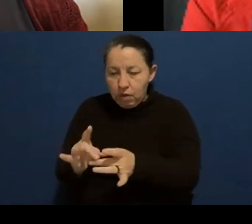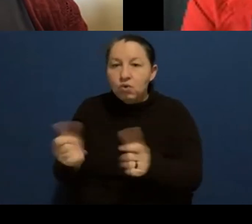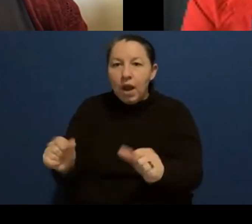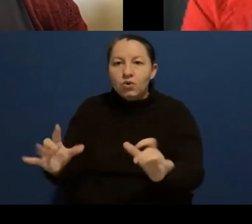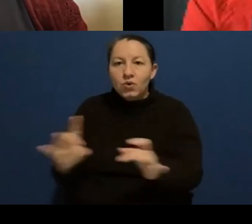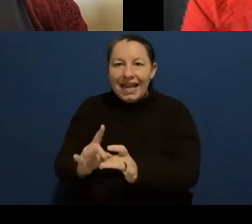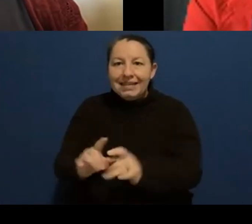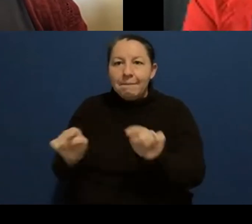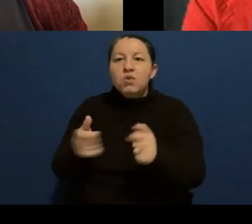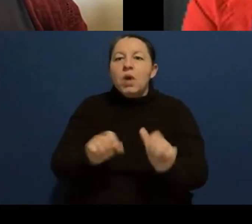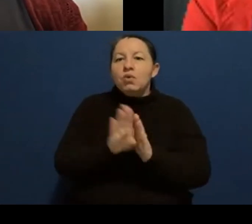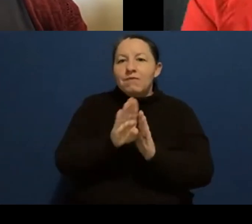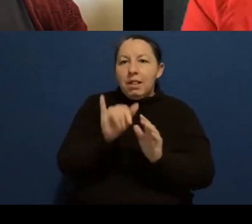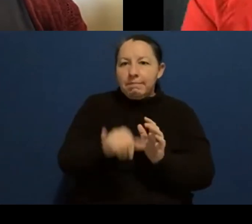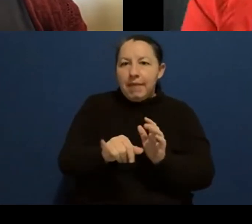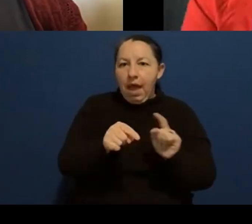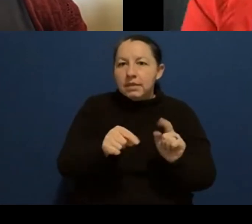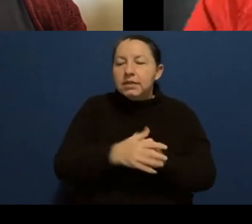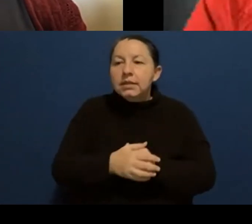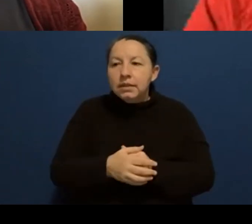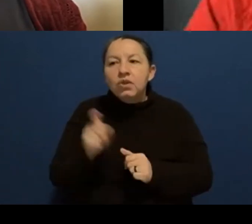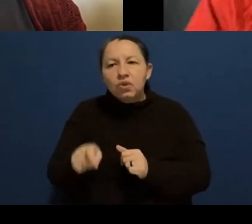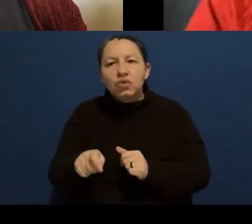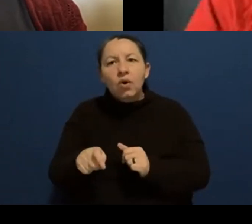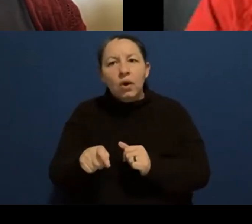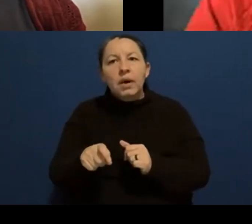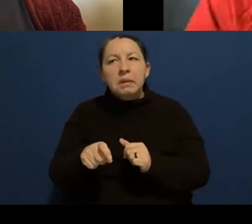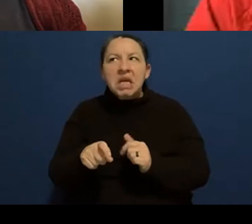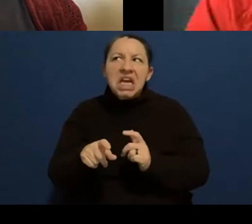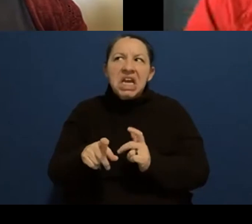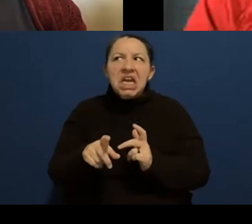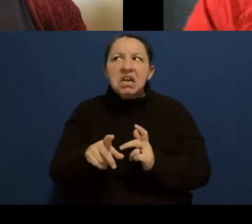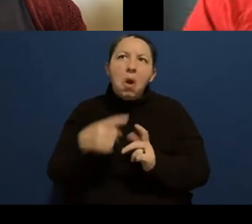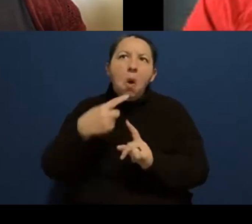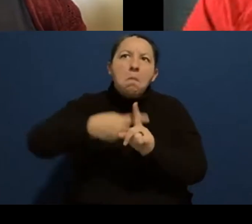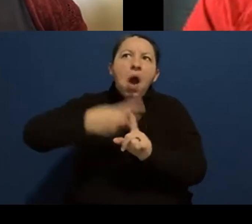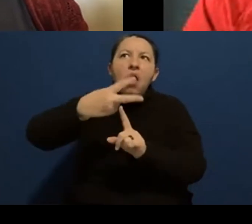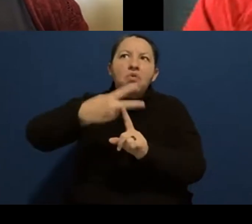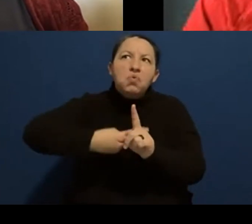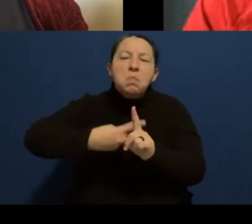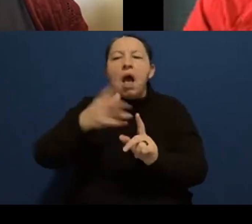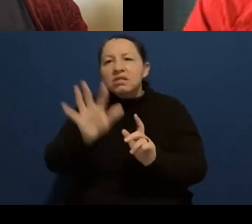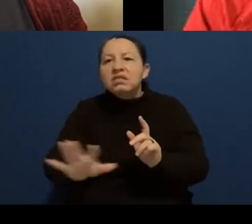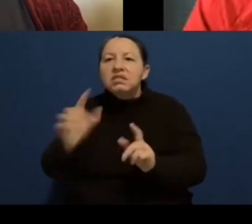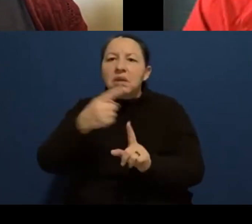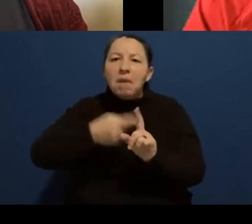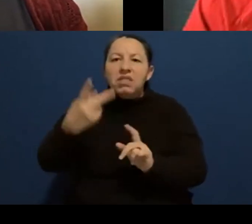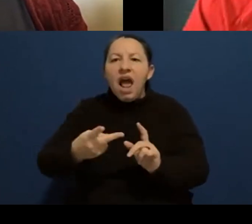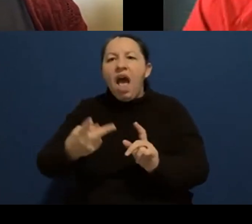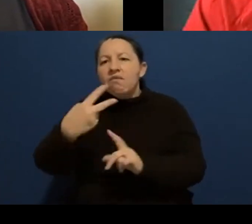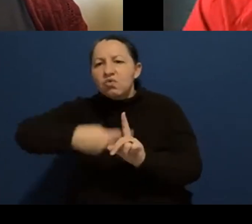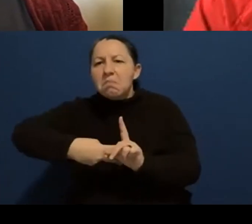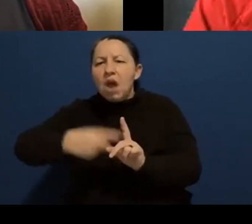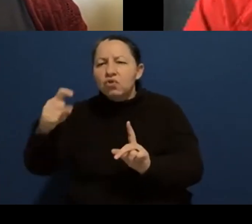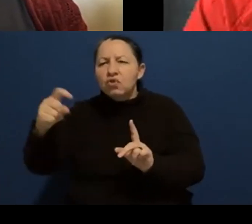trying to develop right now, and should be coming out as well in the next, I want to say, month and a half, 2 months. It's something we've always